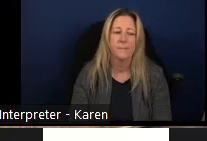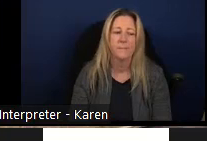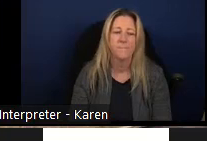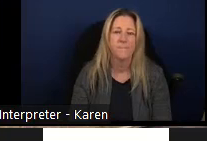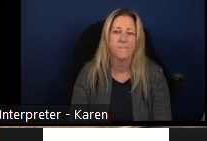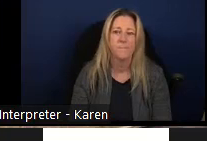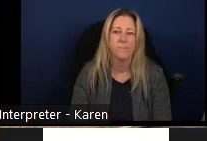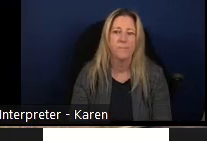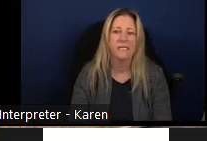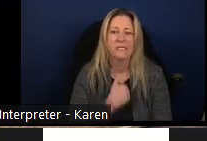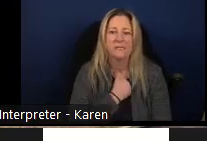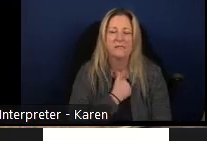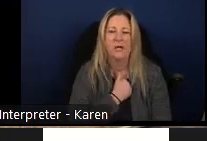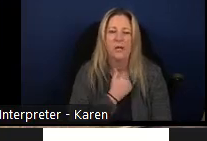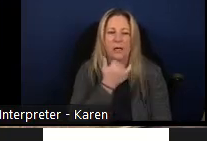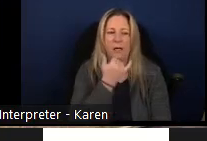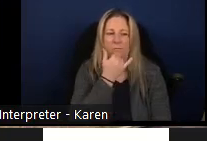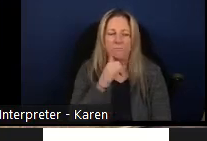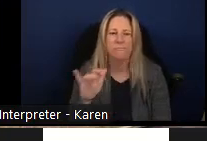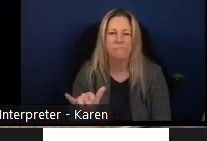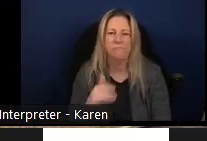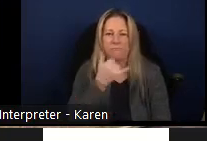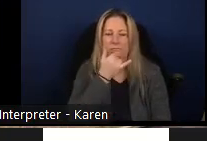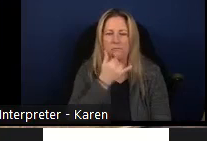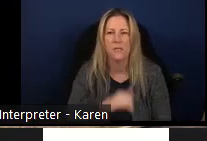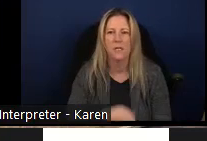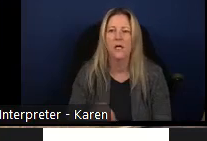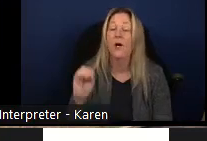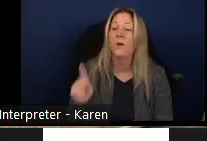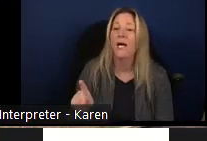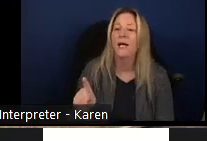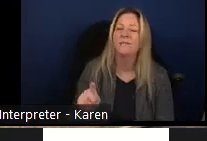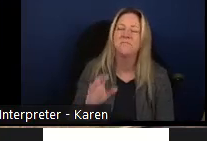Sorry, I accidentally pressed that. Oh, okay, no worries.